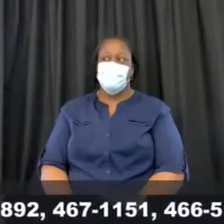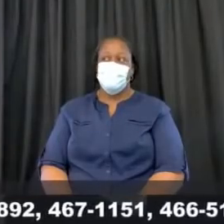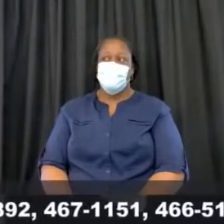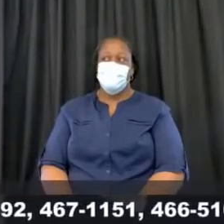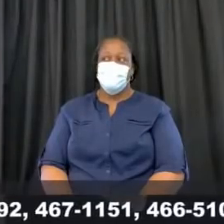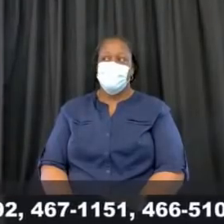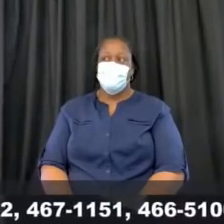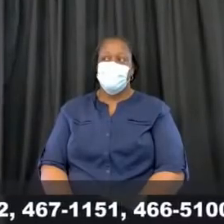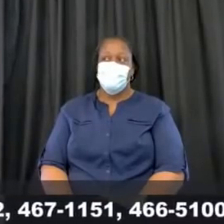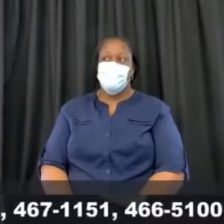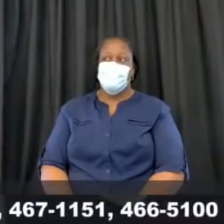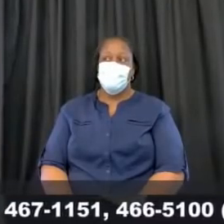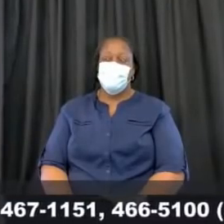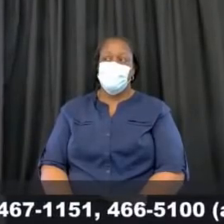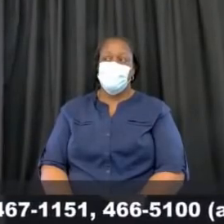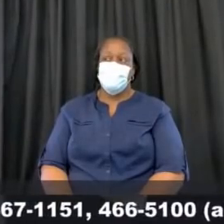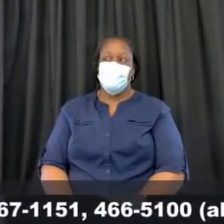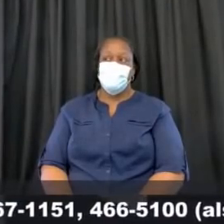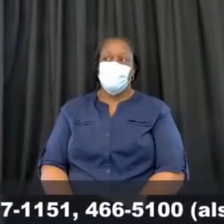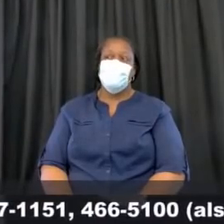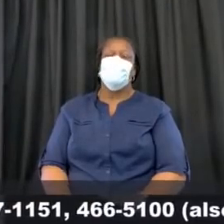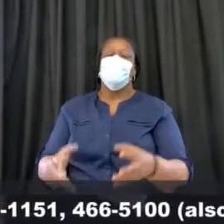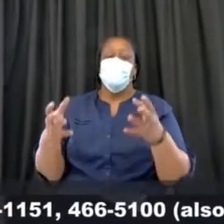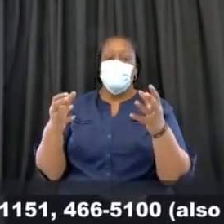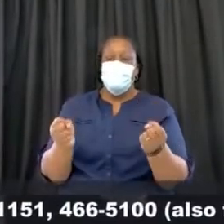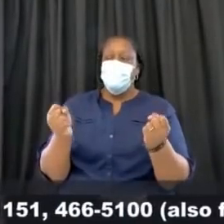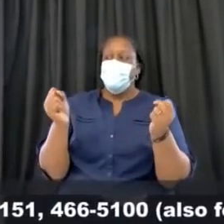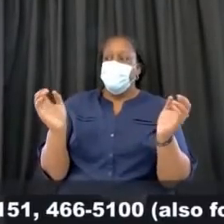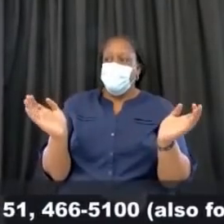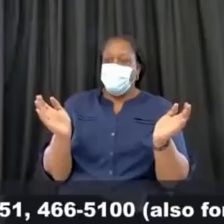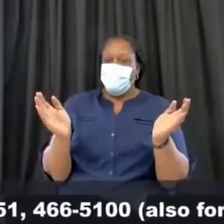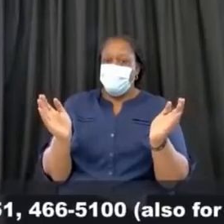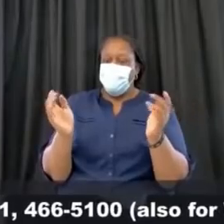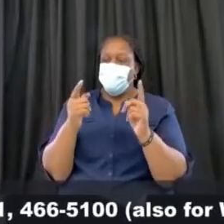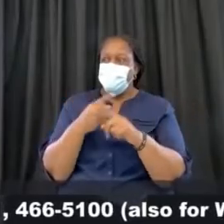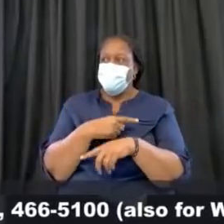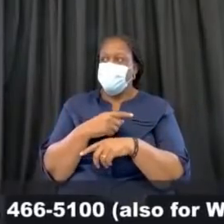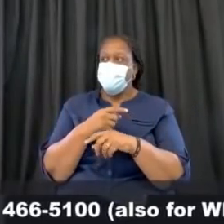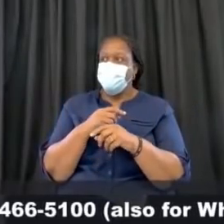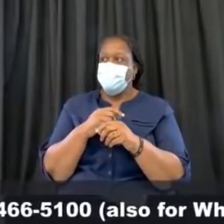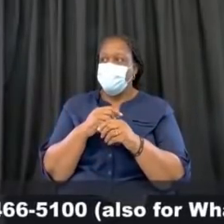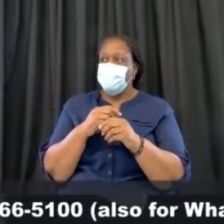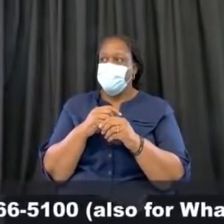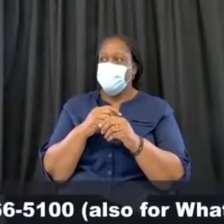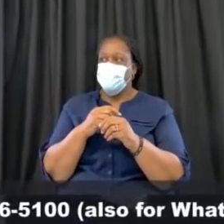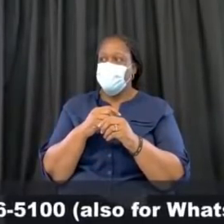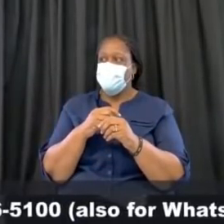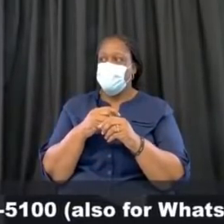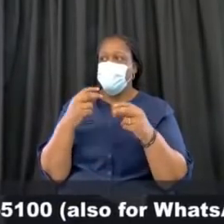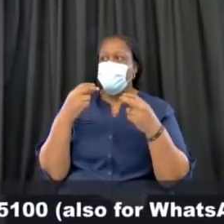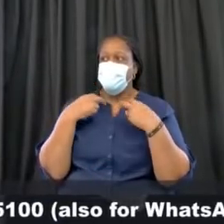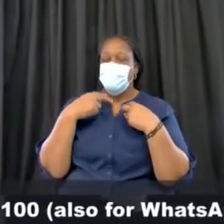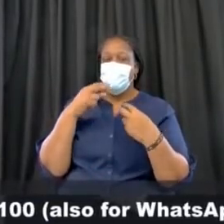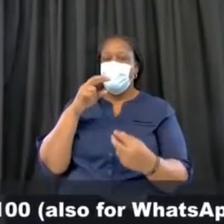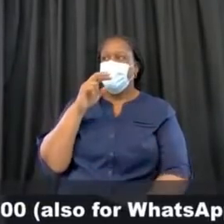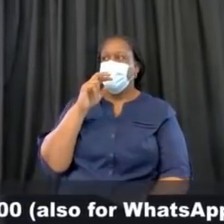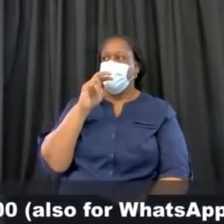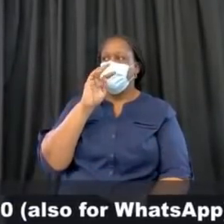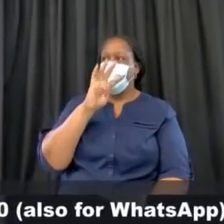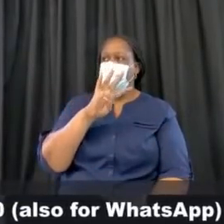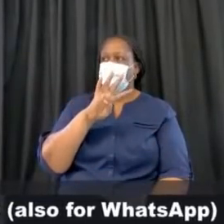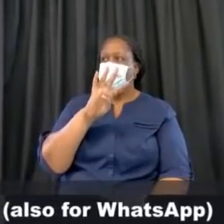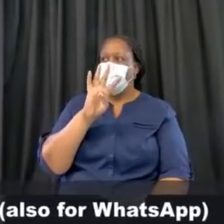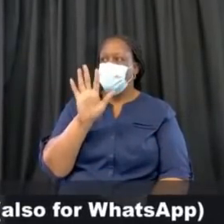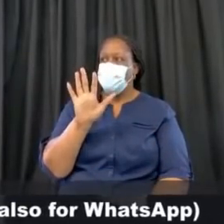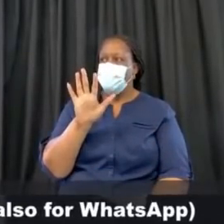Okay. I was just nudged to just share some information with you. Again, we have 2 45-bed field hospitals that